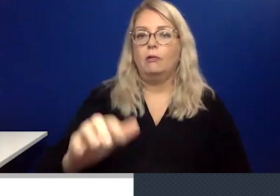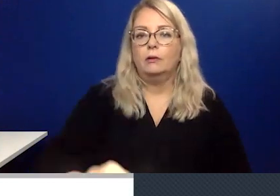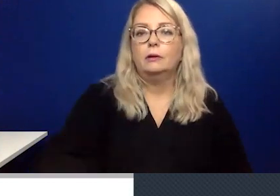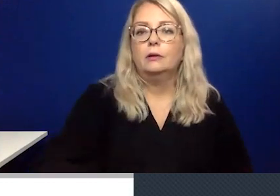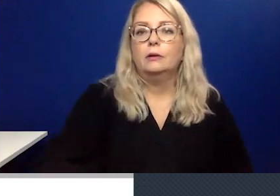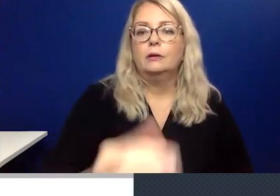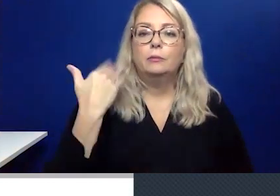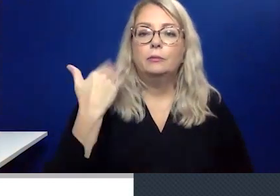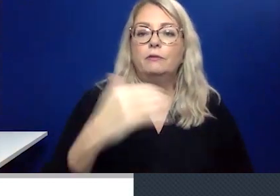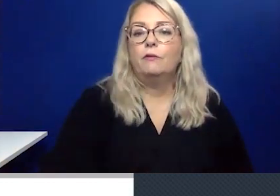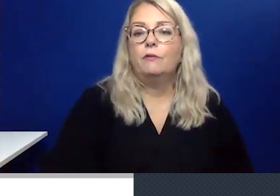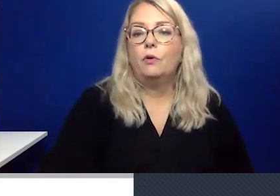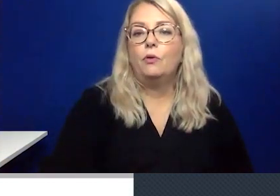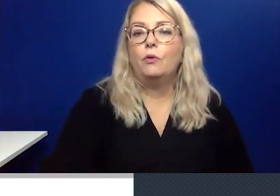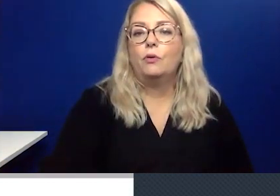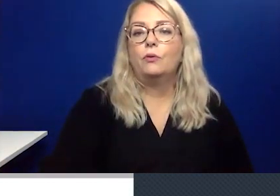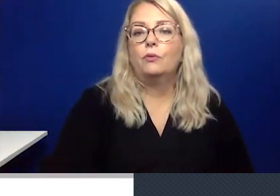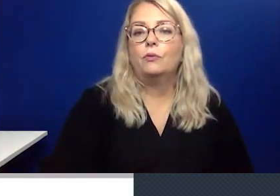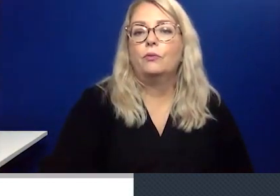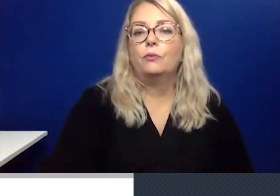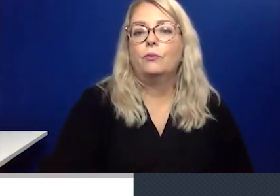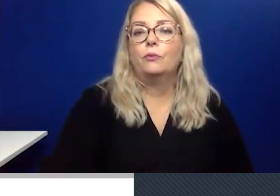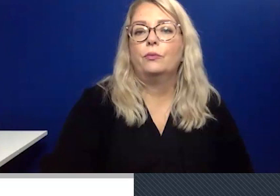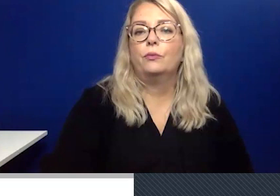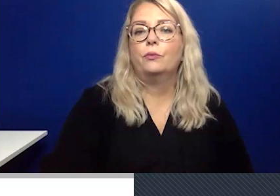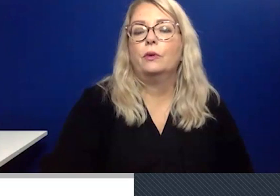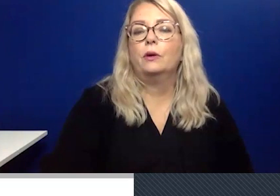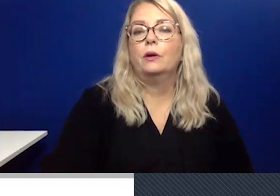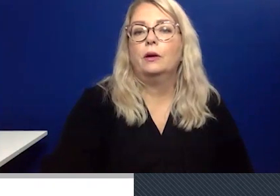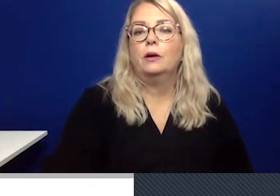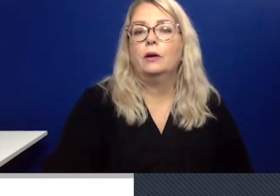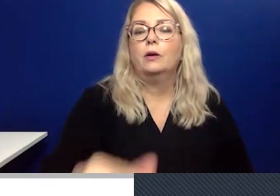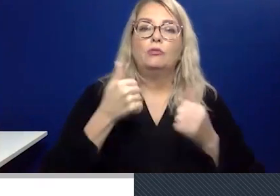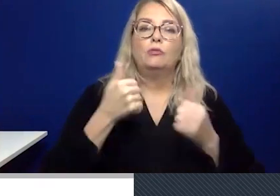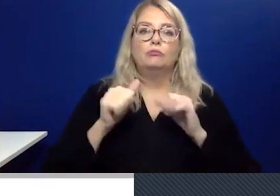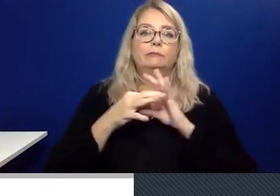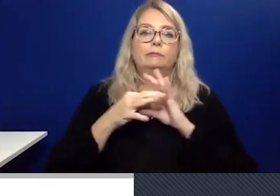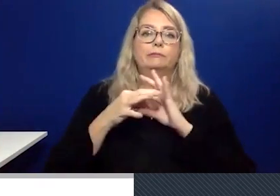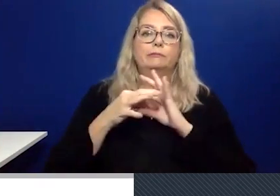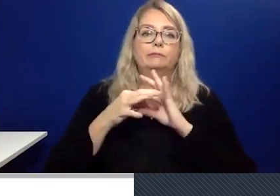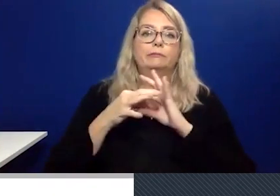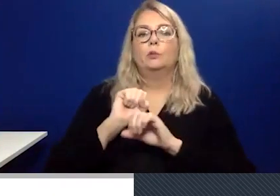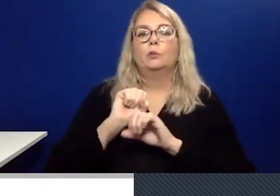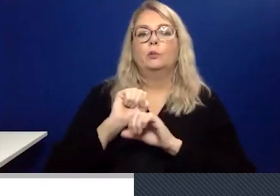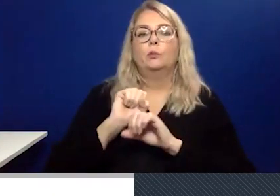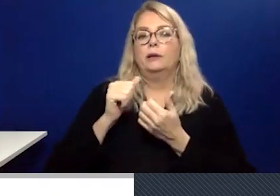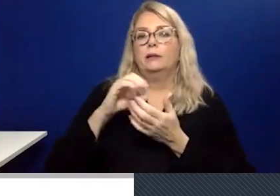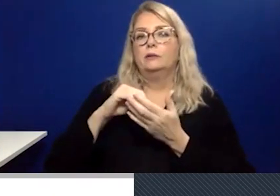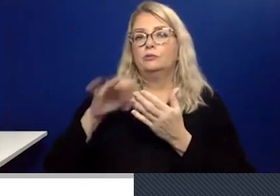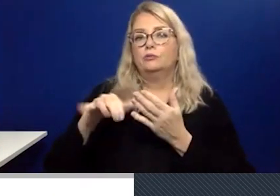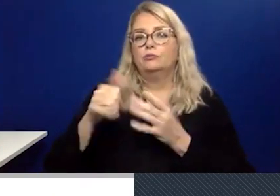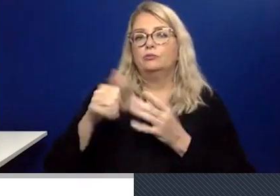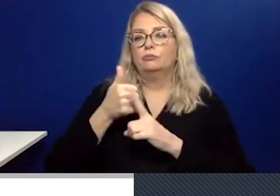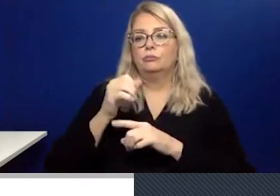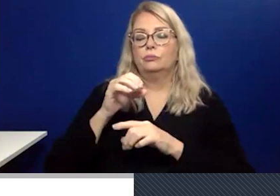to do partnerships with like Fresno Workforce Connection, where they are working with students who are maybe going to go through construction. And so